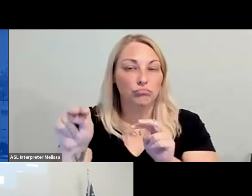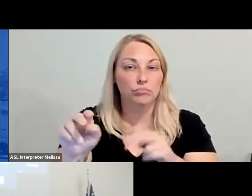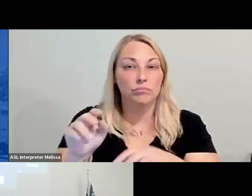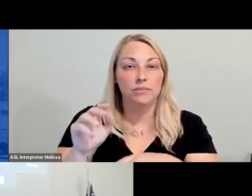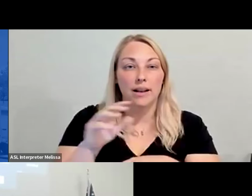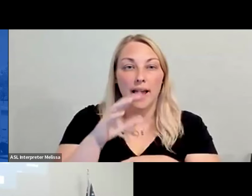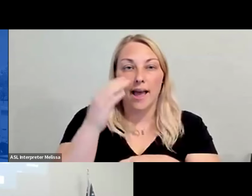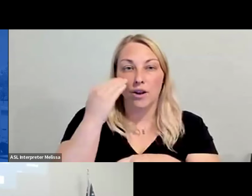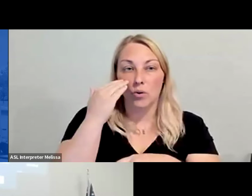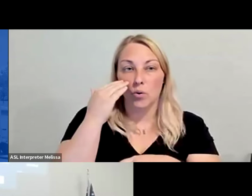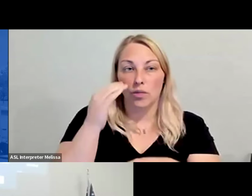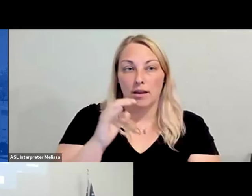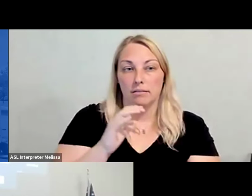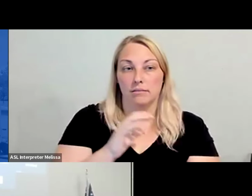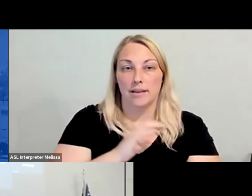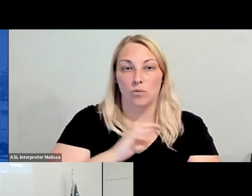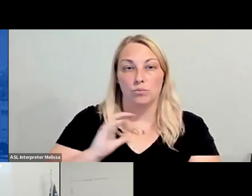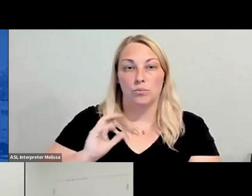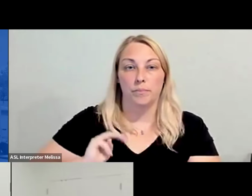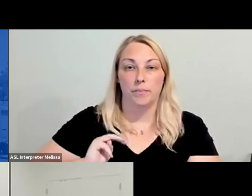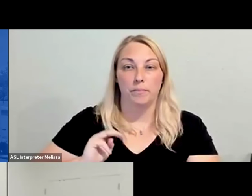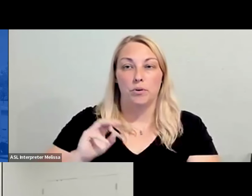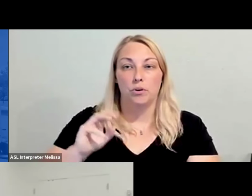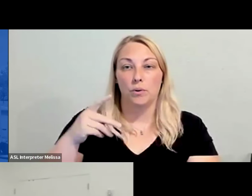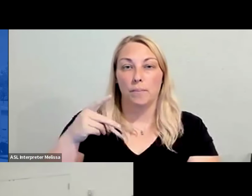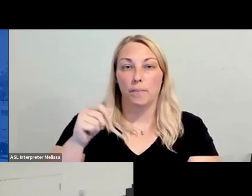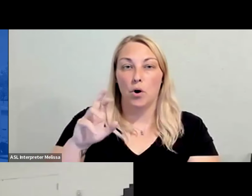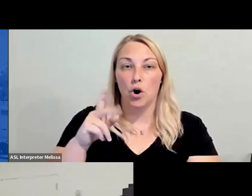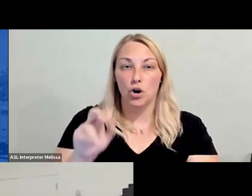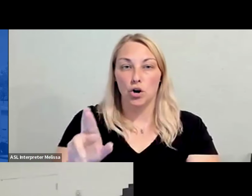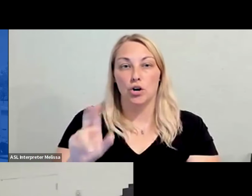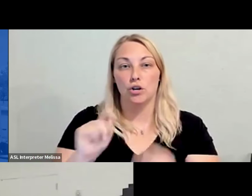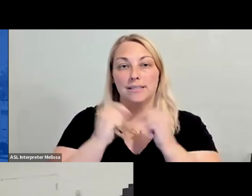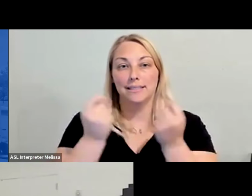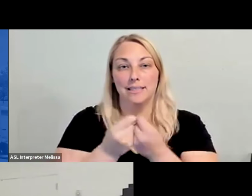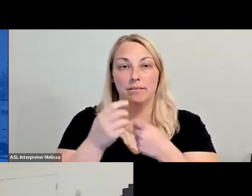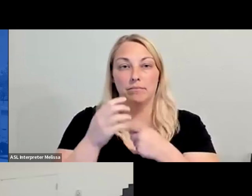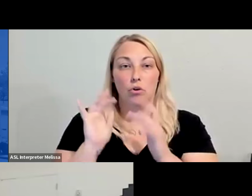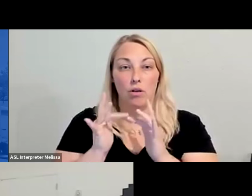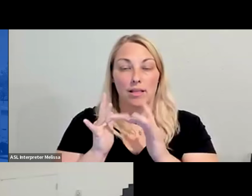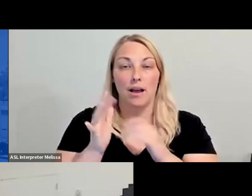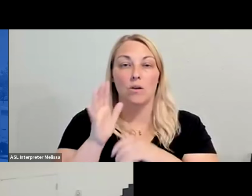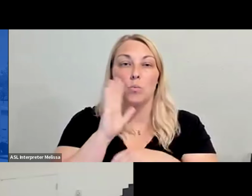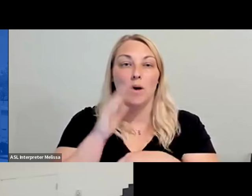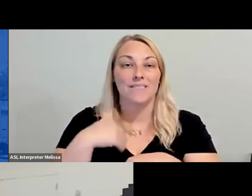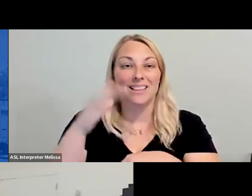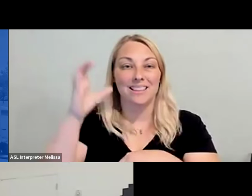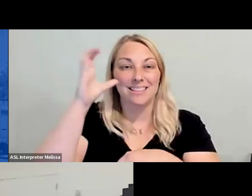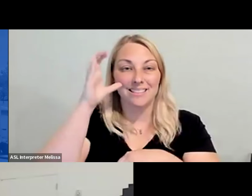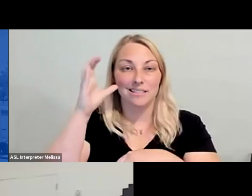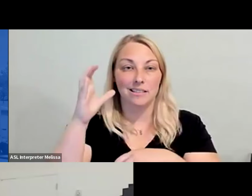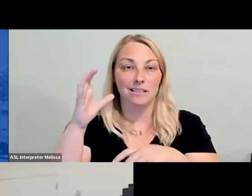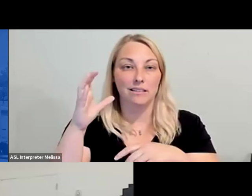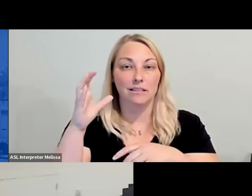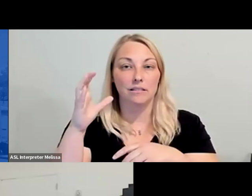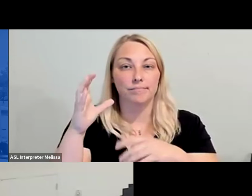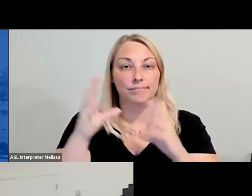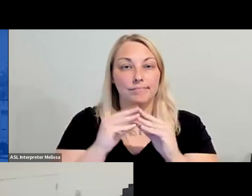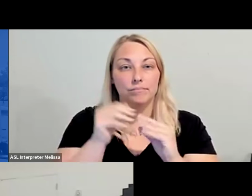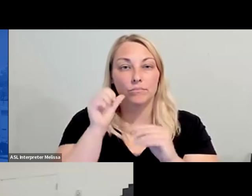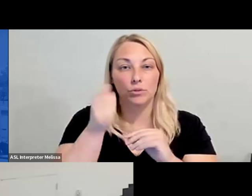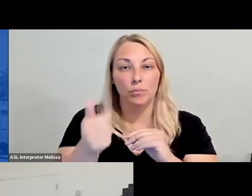so you all will hear more about the RFK listening session that is occurring tomorrow, May 14th, from 6:30 to 8